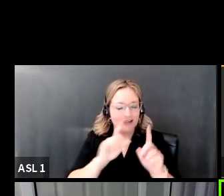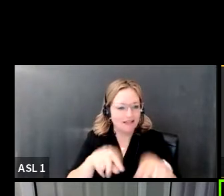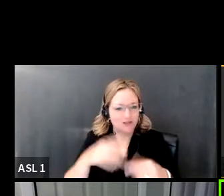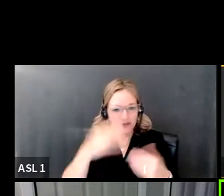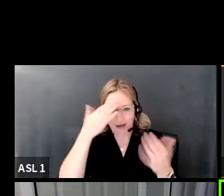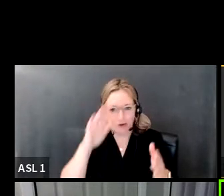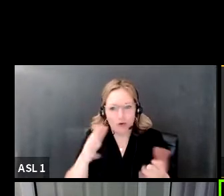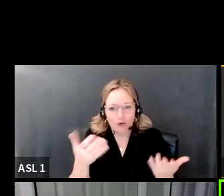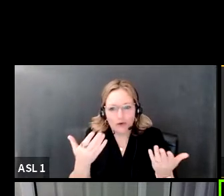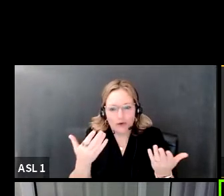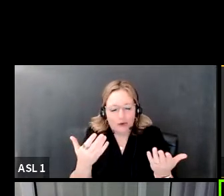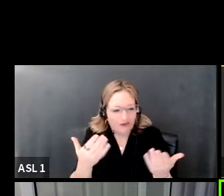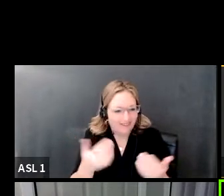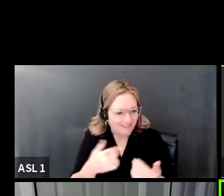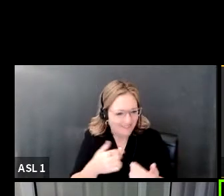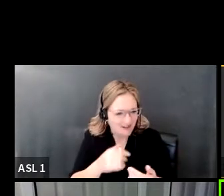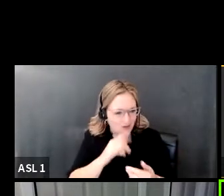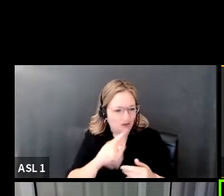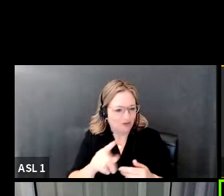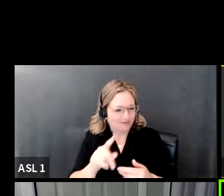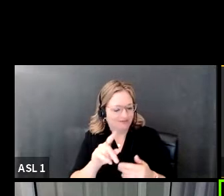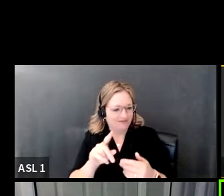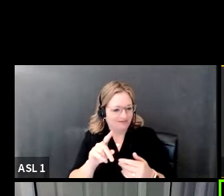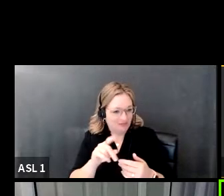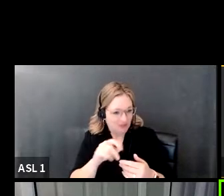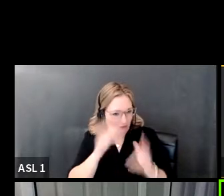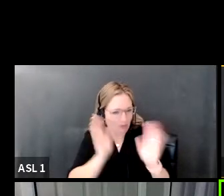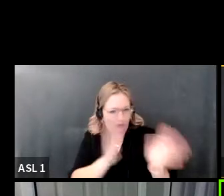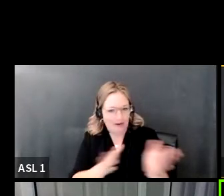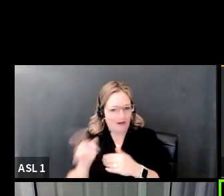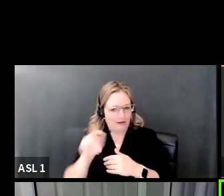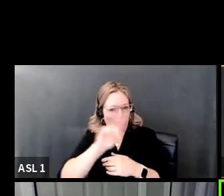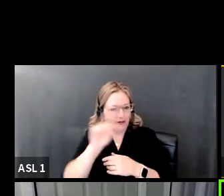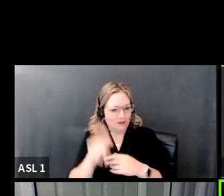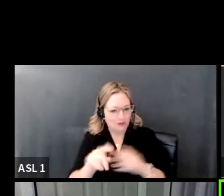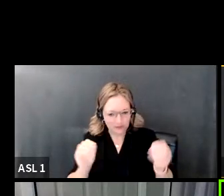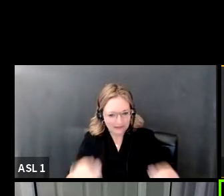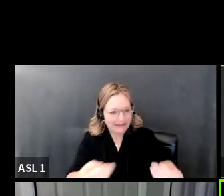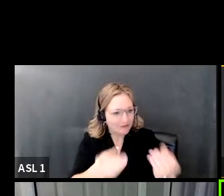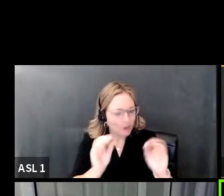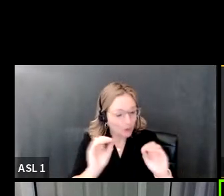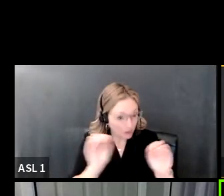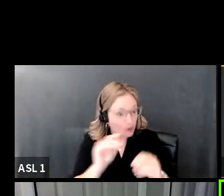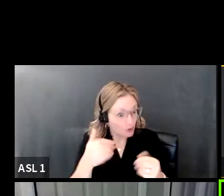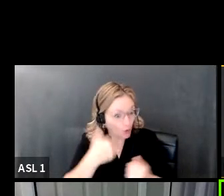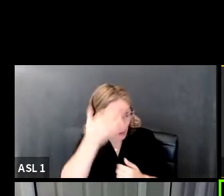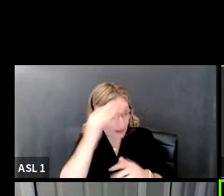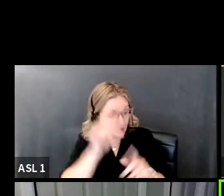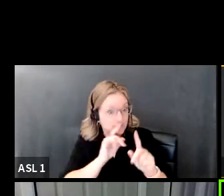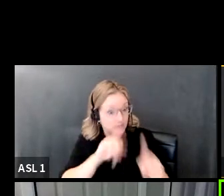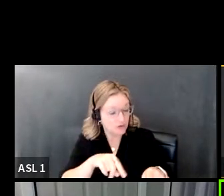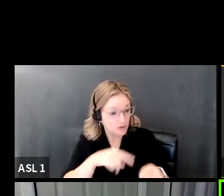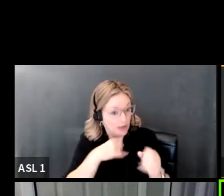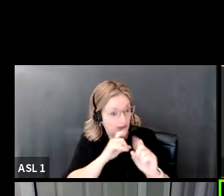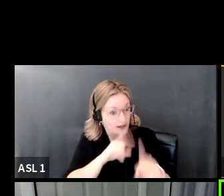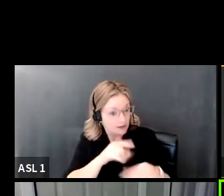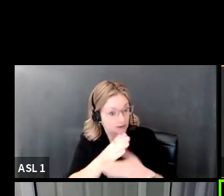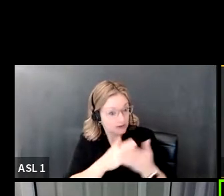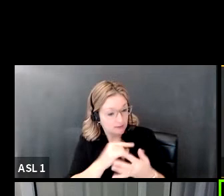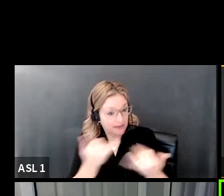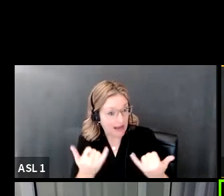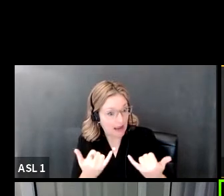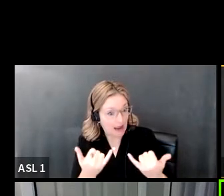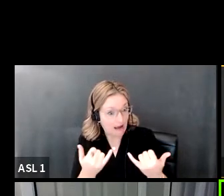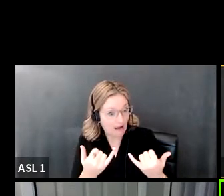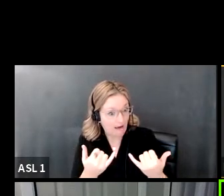obviously we're you're just hearing them we're just hearing it for the first time so did you want to answer some now or did you want to as you had